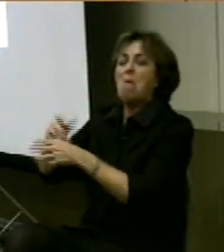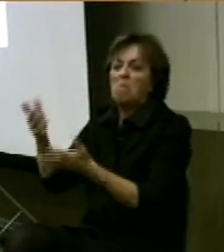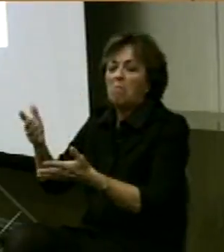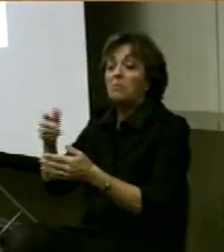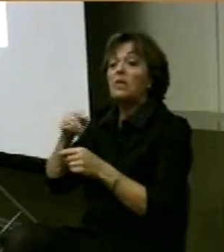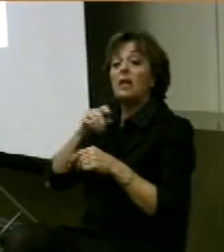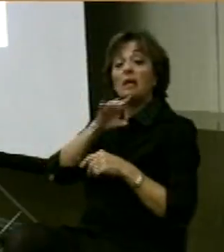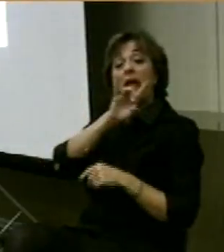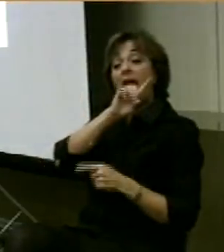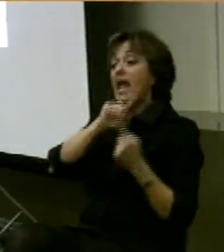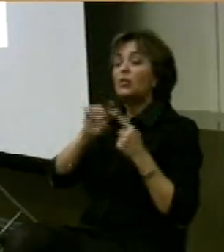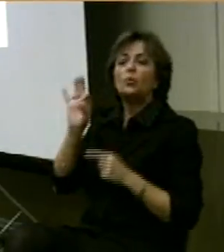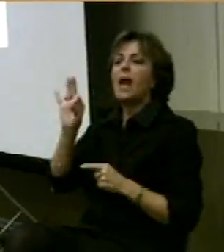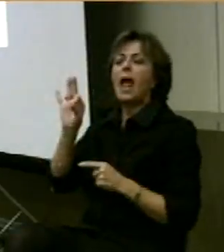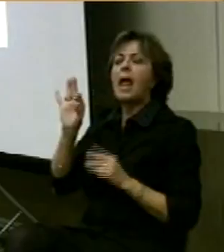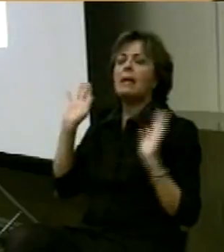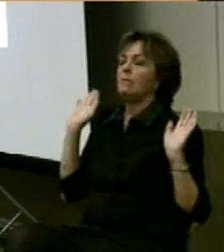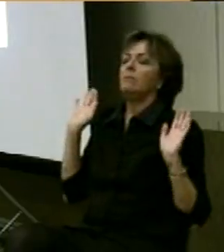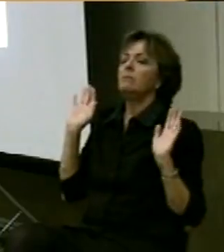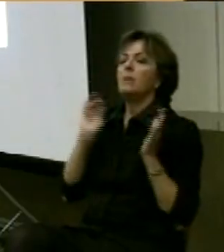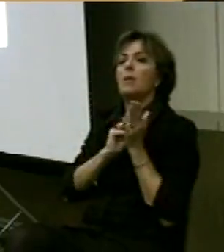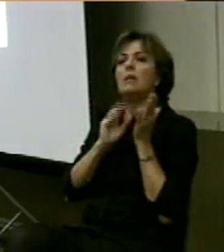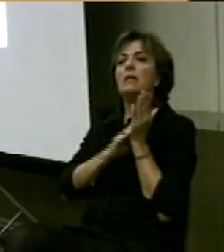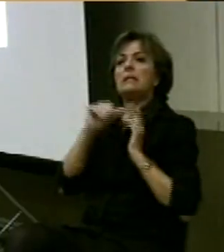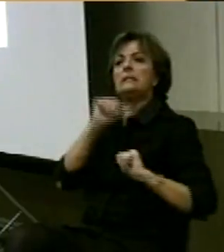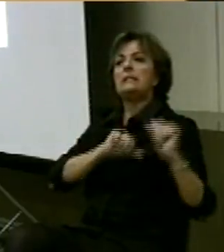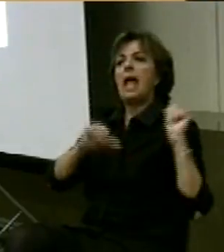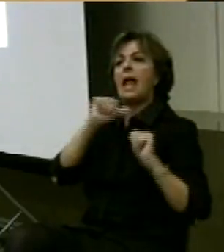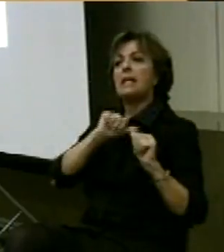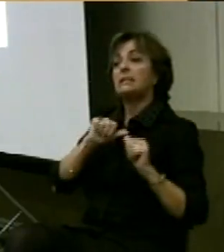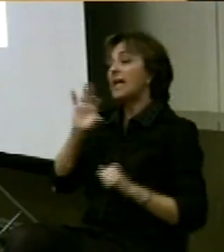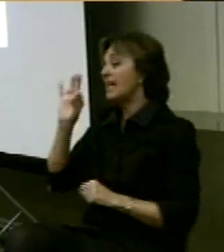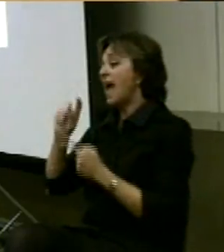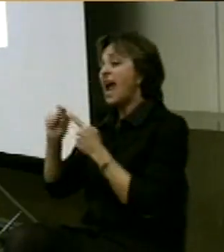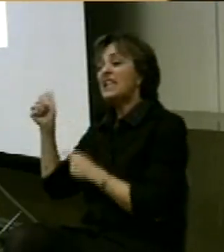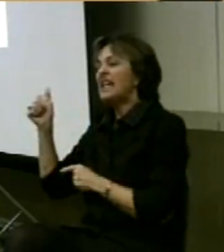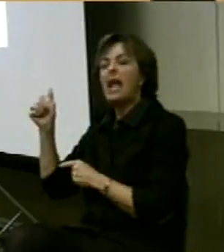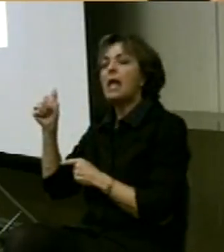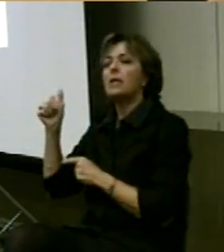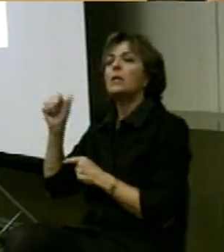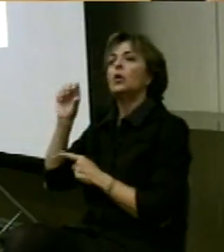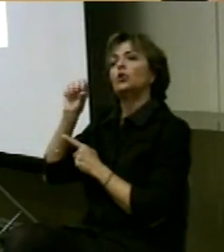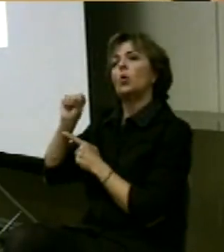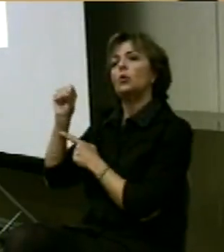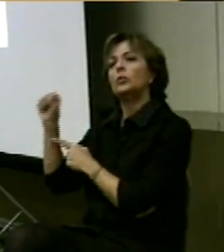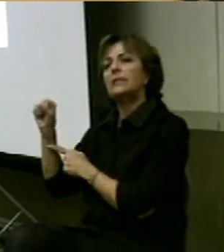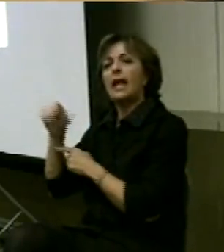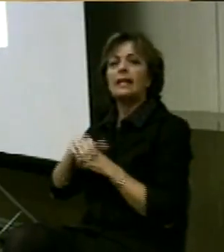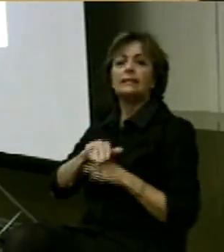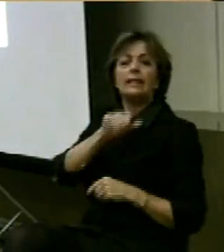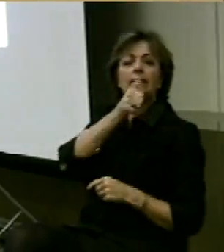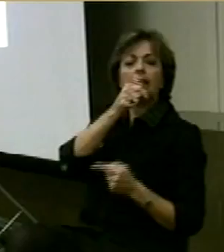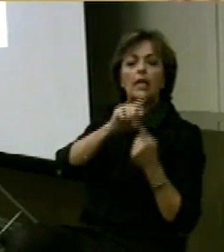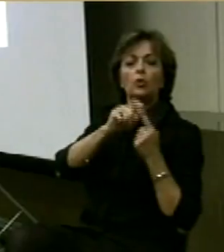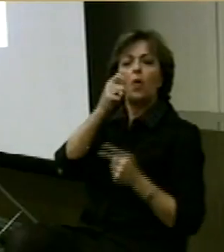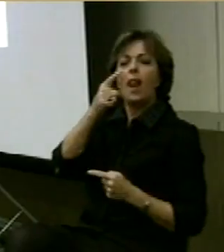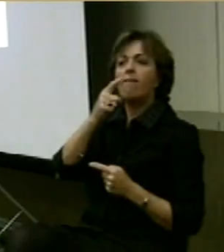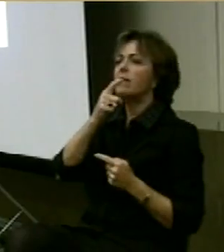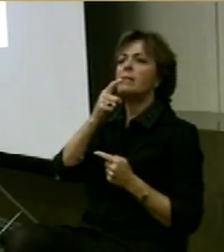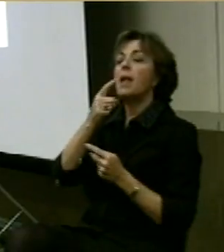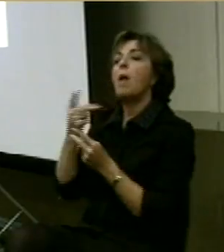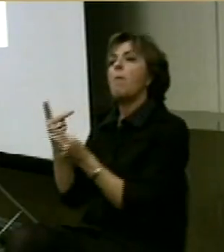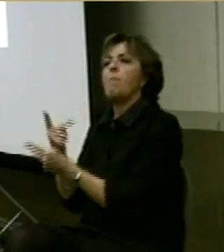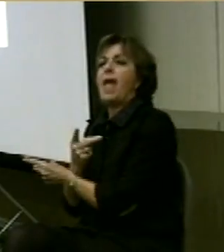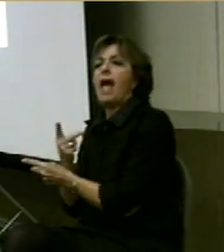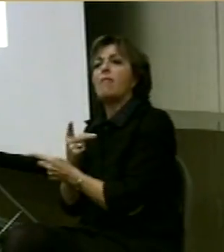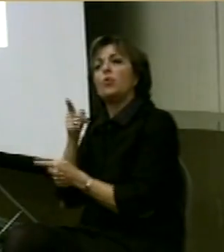8 to 9, it says science. And instead of 9 to 10, it says social studies. And 10 to 11, it says math. So again, you can adjust